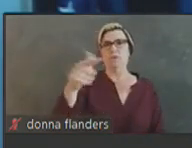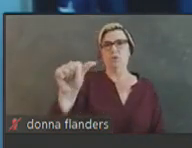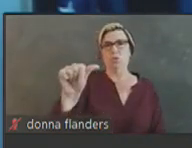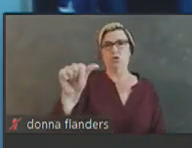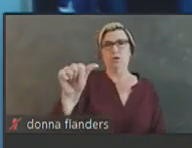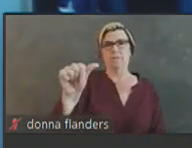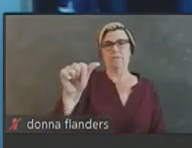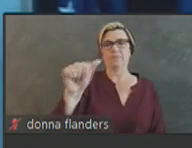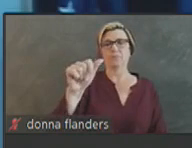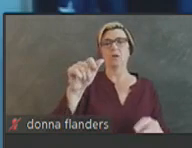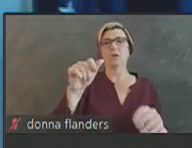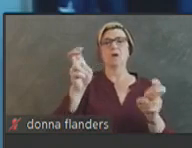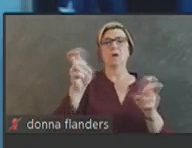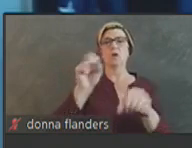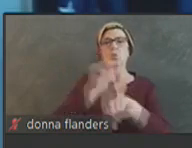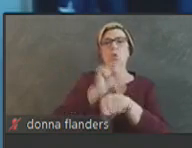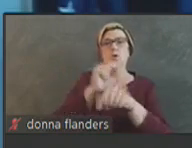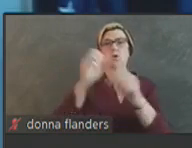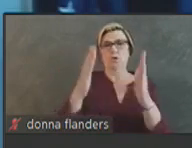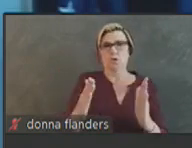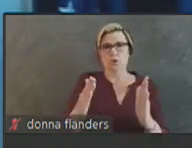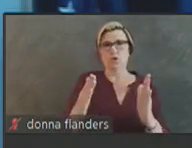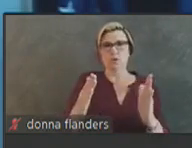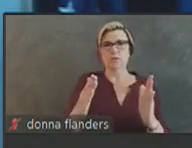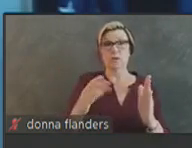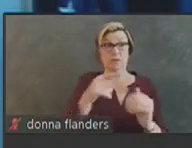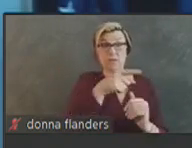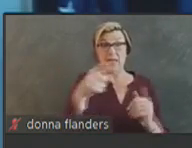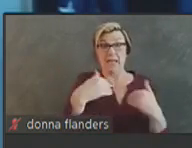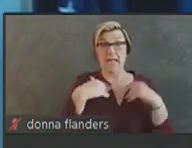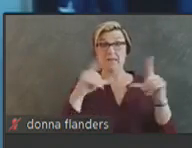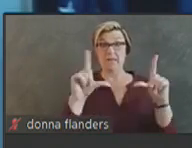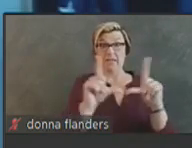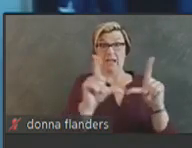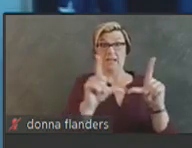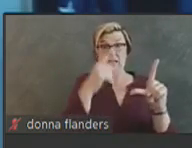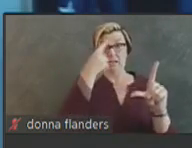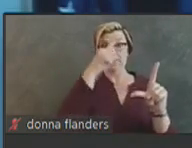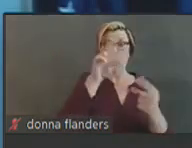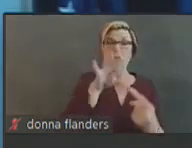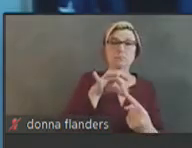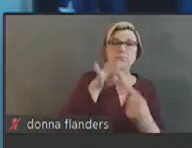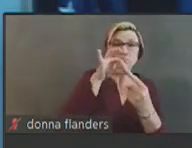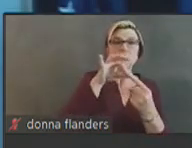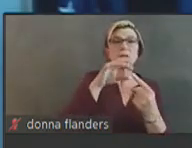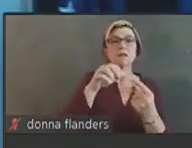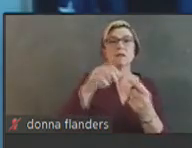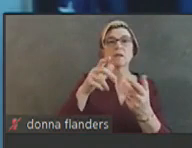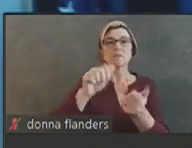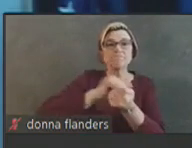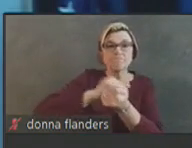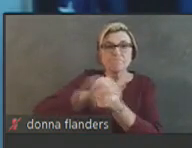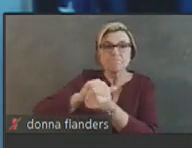of workers who have licenses to operate beauty supply, beauty shops, as well